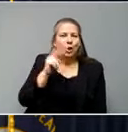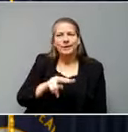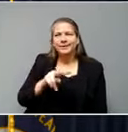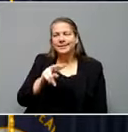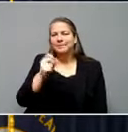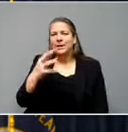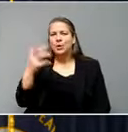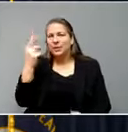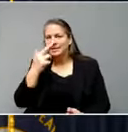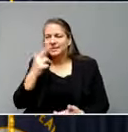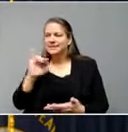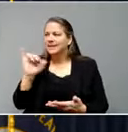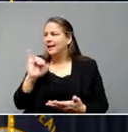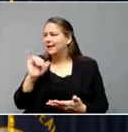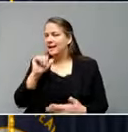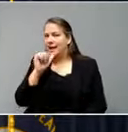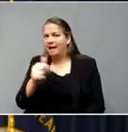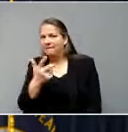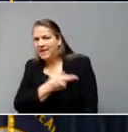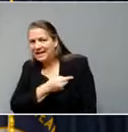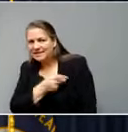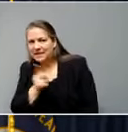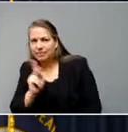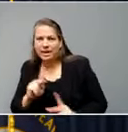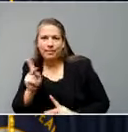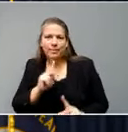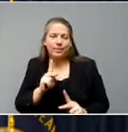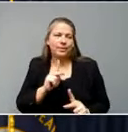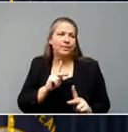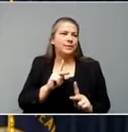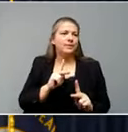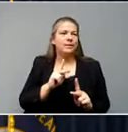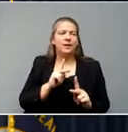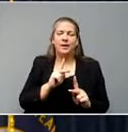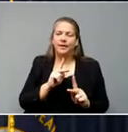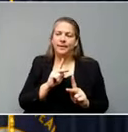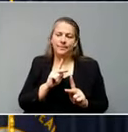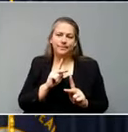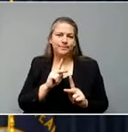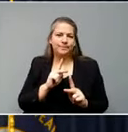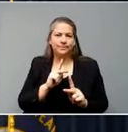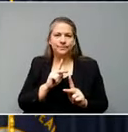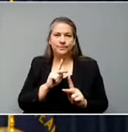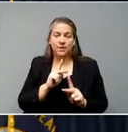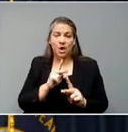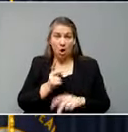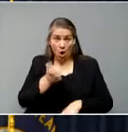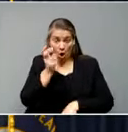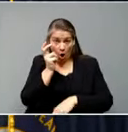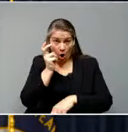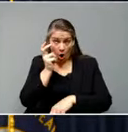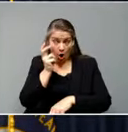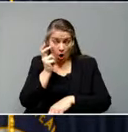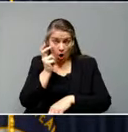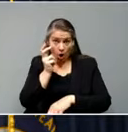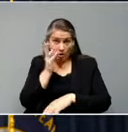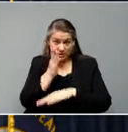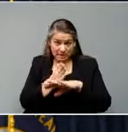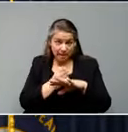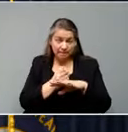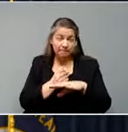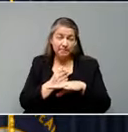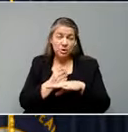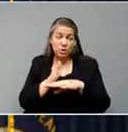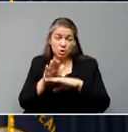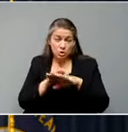of unvaccinated individuals that are still out there. Hard to get them vaccinated. They are slowly getting vaccinated, but we